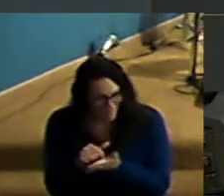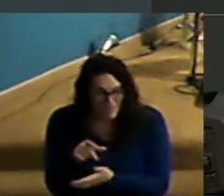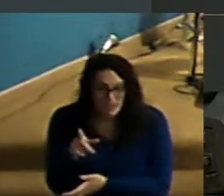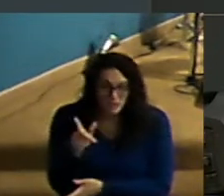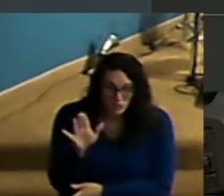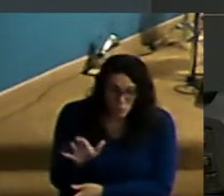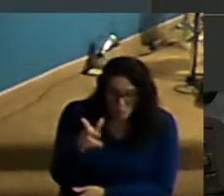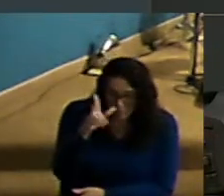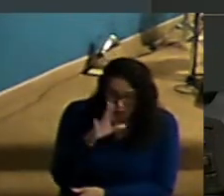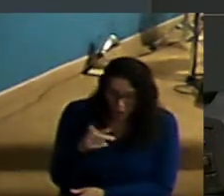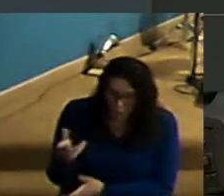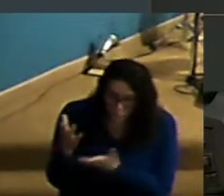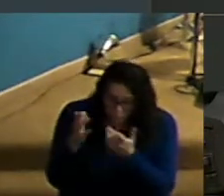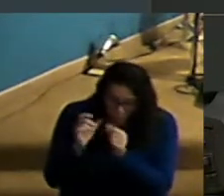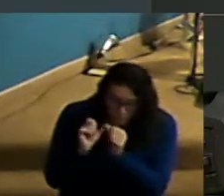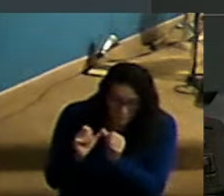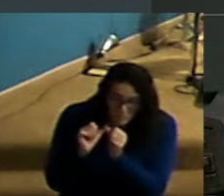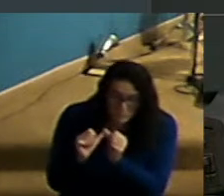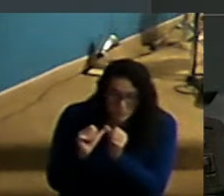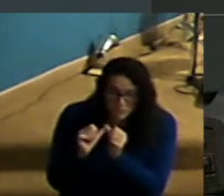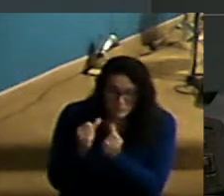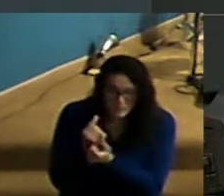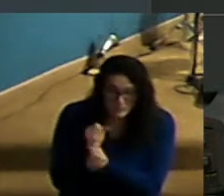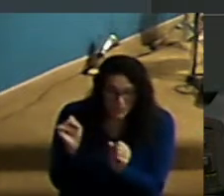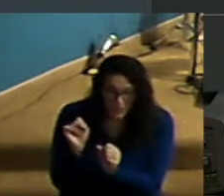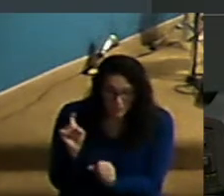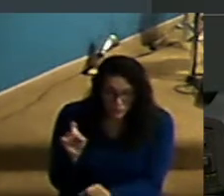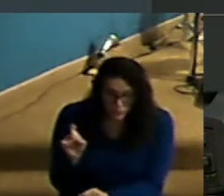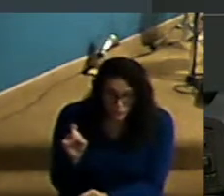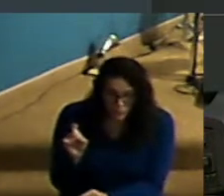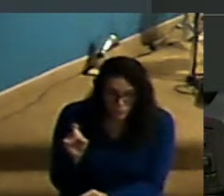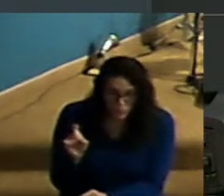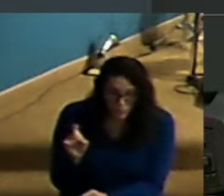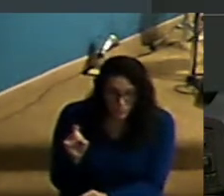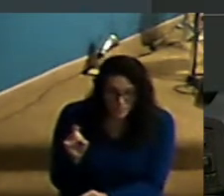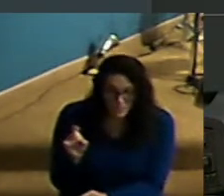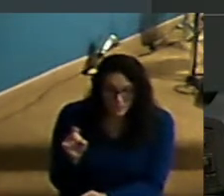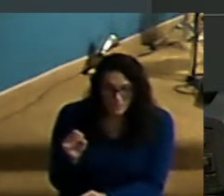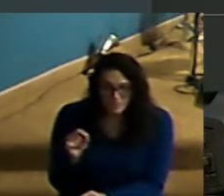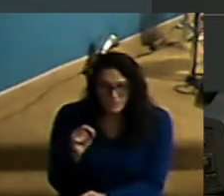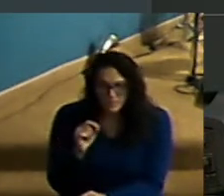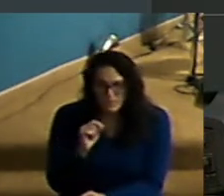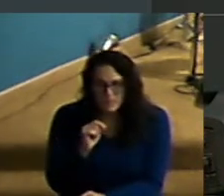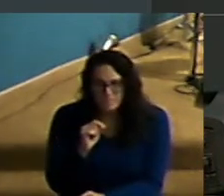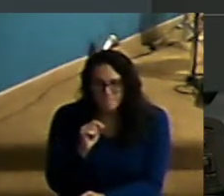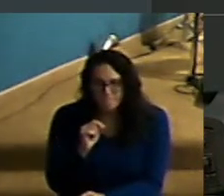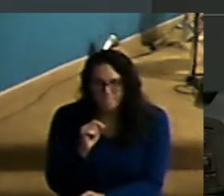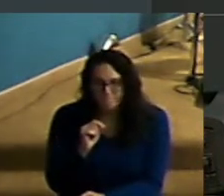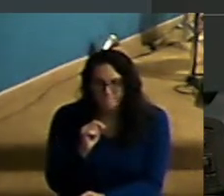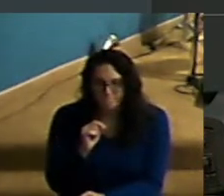you serve continually, been able to rescue you?